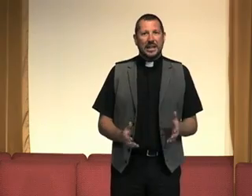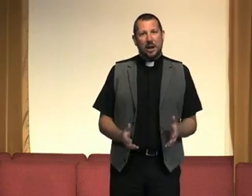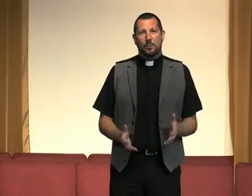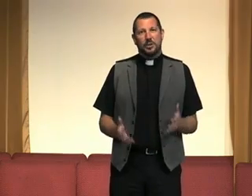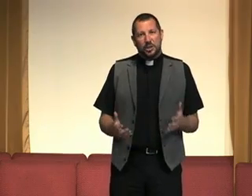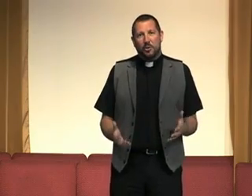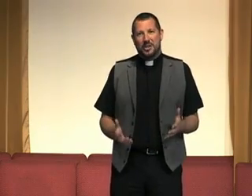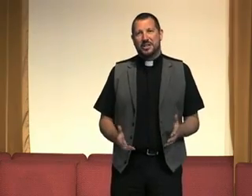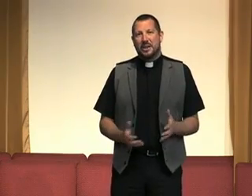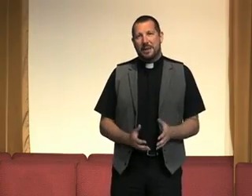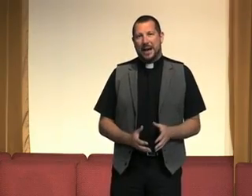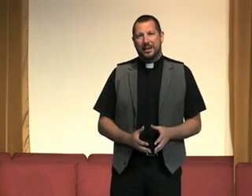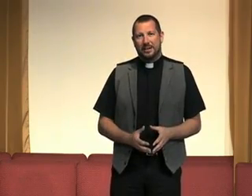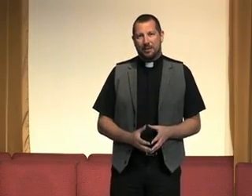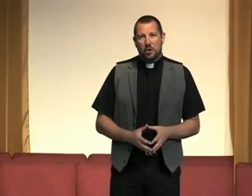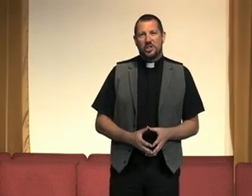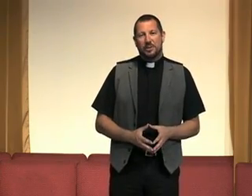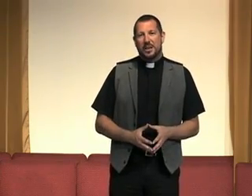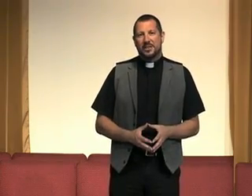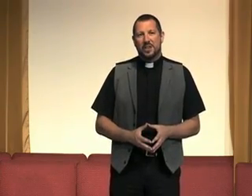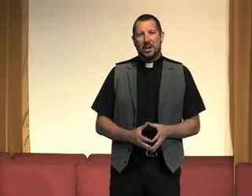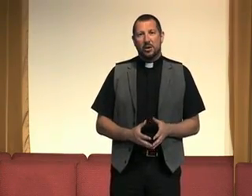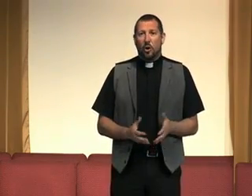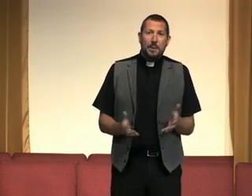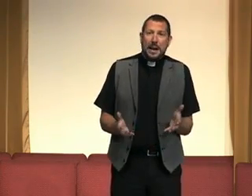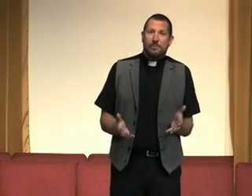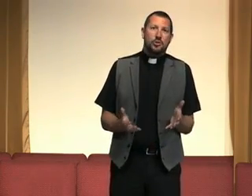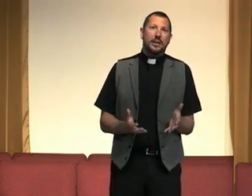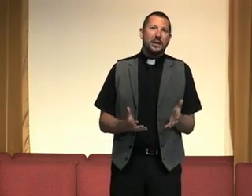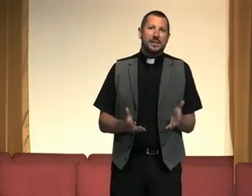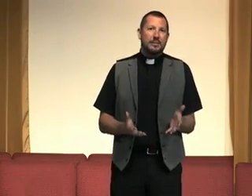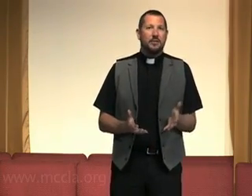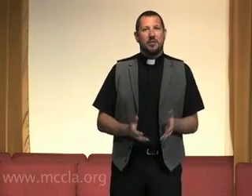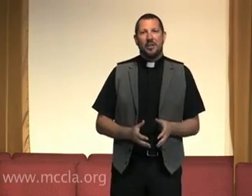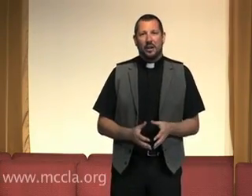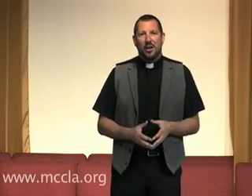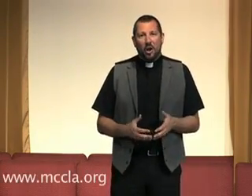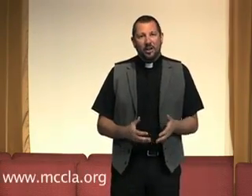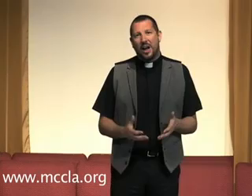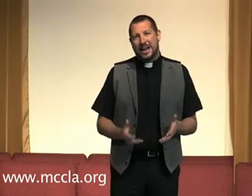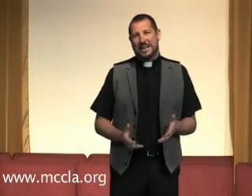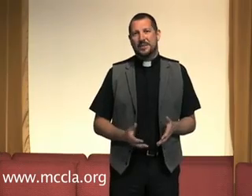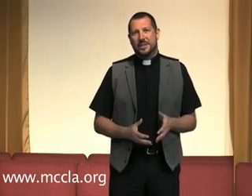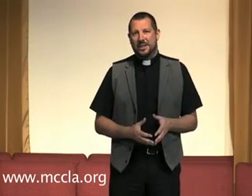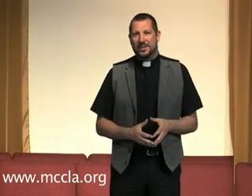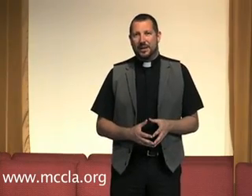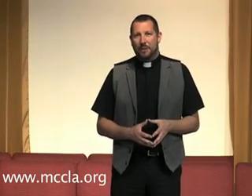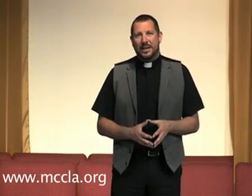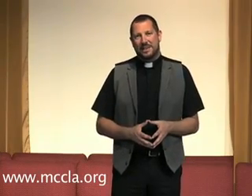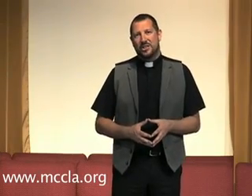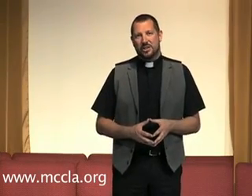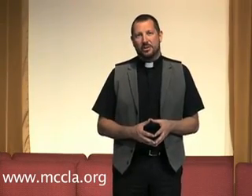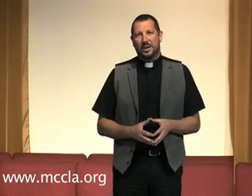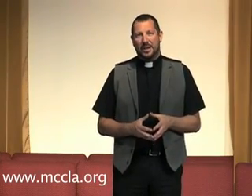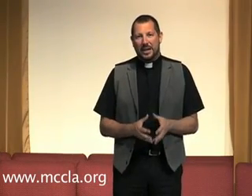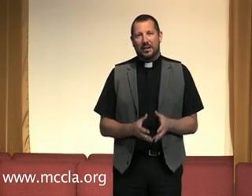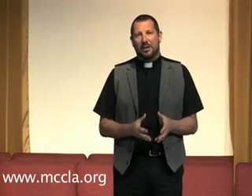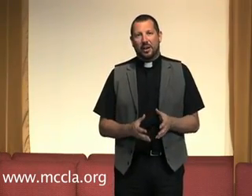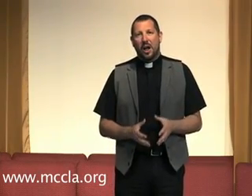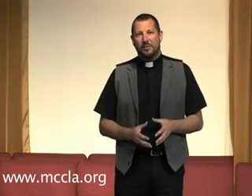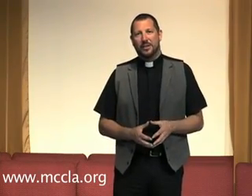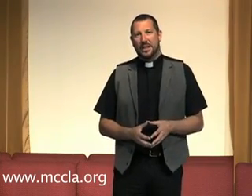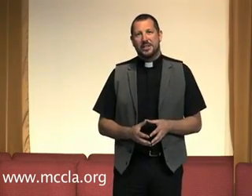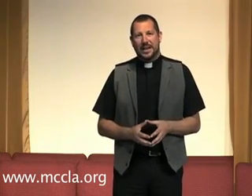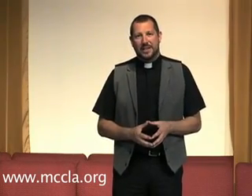I sincerely hope that you'll want to come back and worship with us or perhaps join in some of our other online activities that we get to do